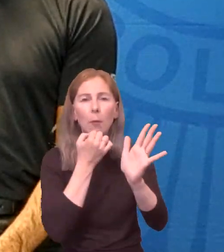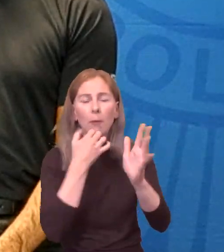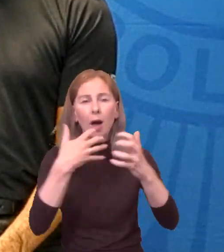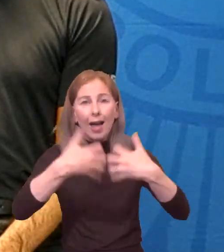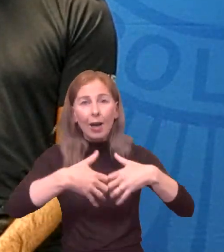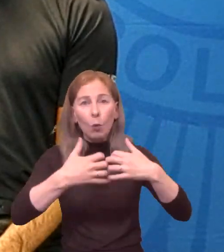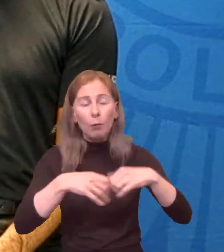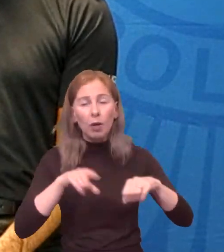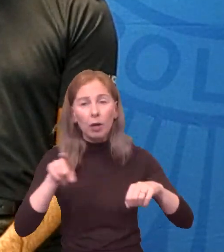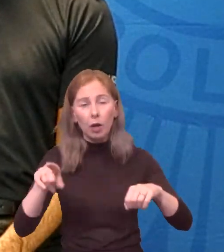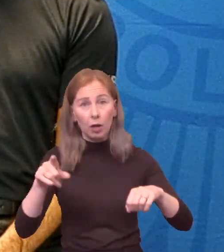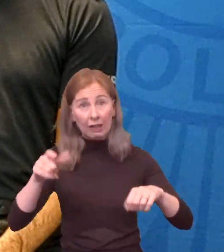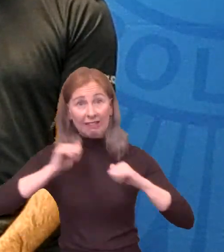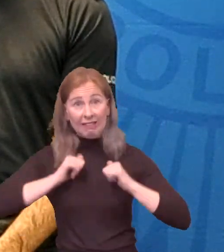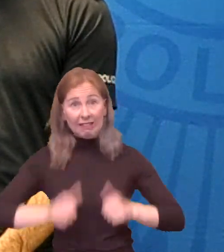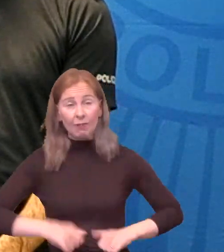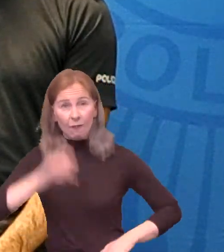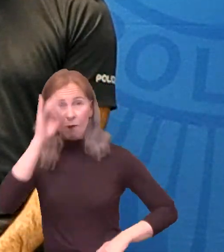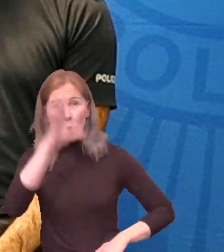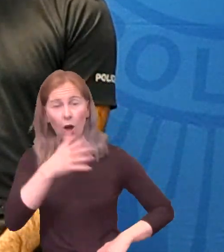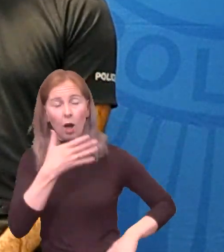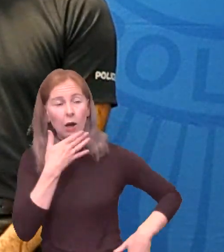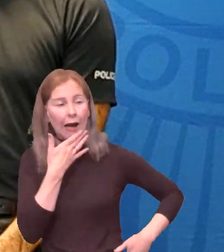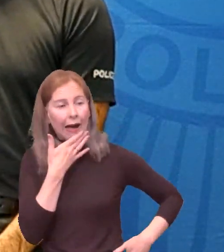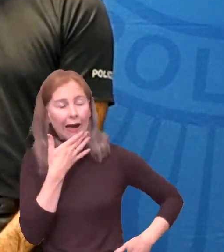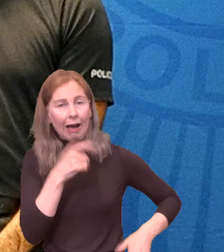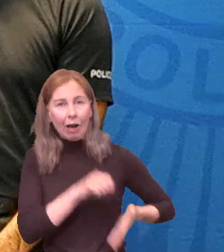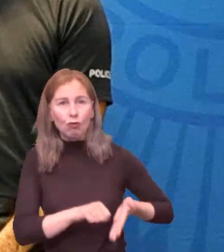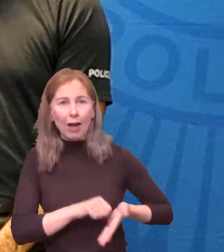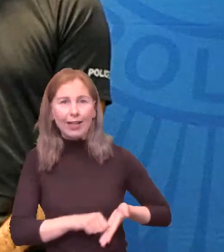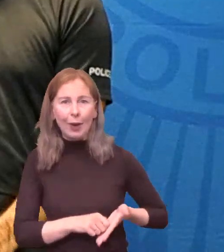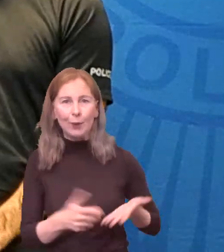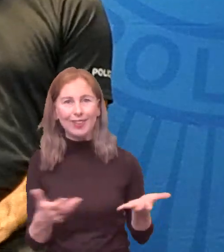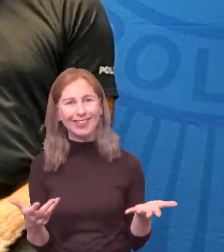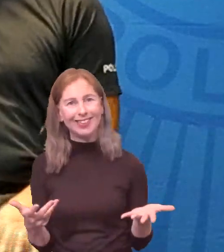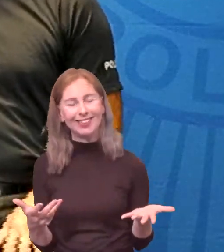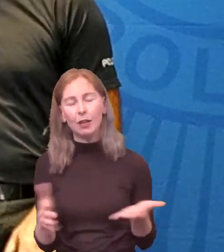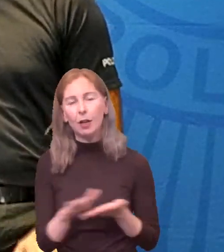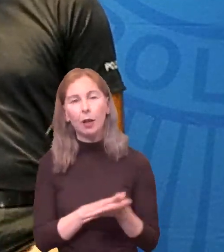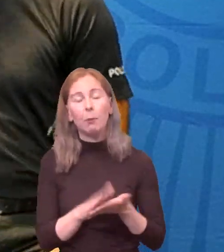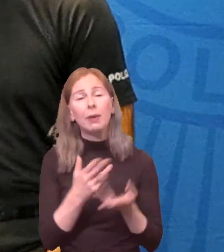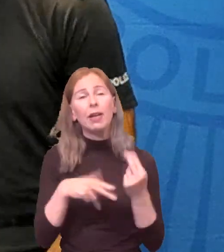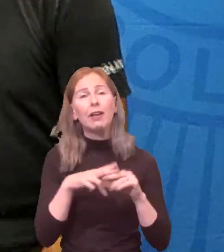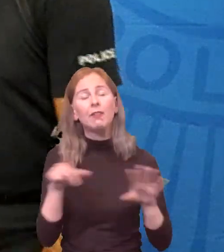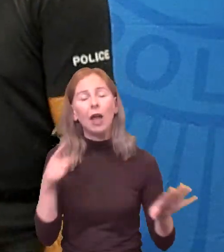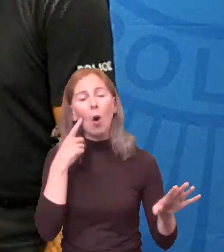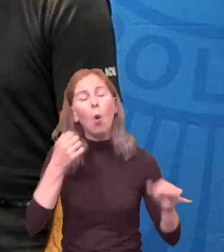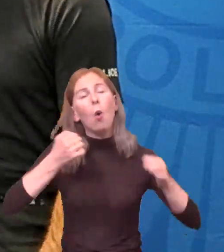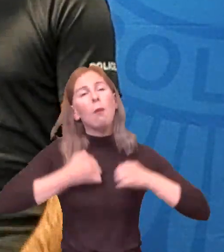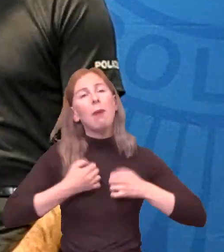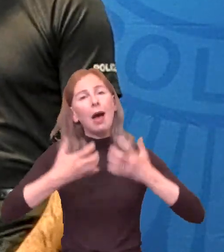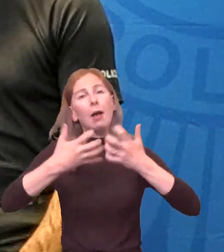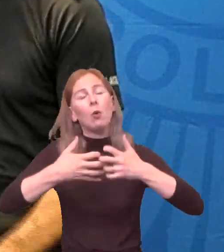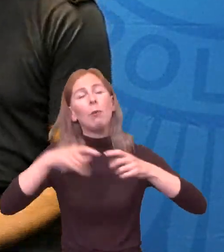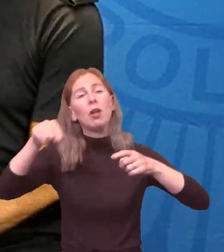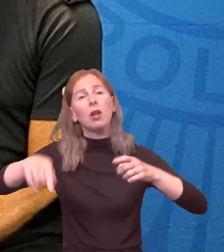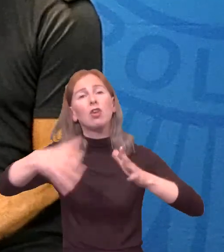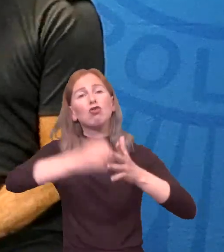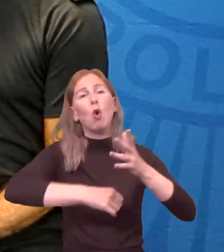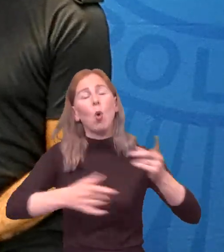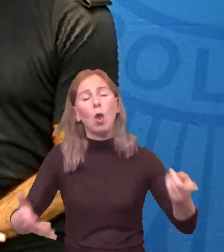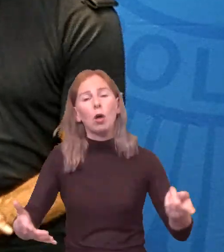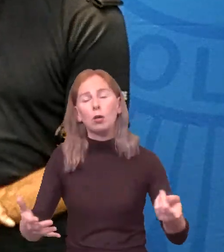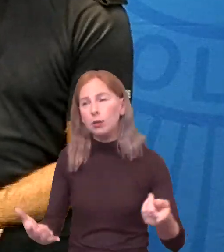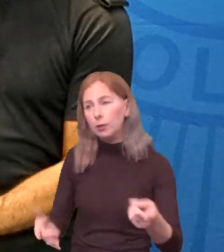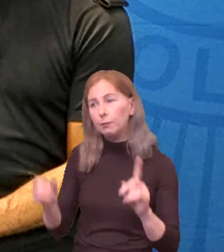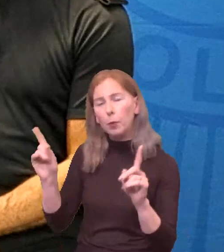on our system as stolen, there's no identifying details whatsoever. So if you could quickly take a picture of